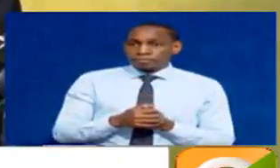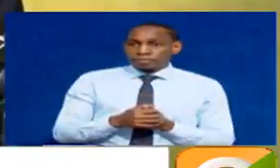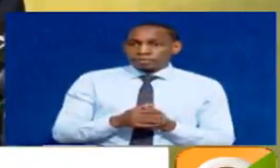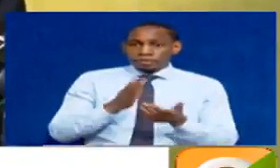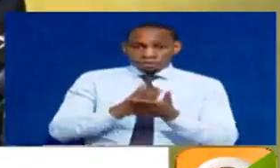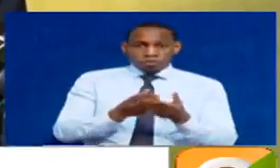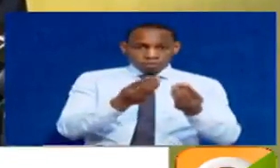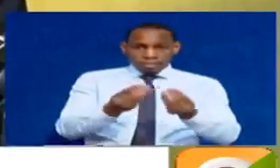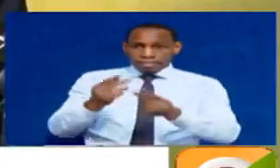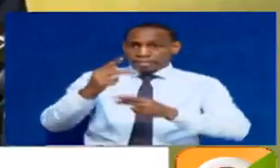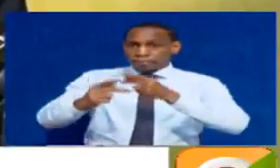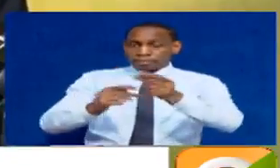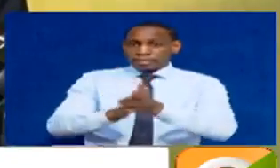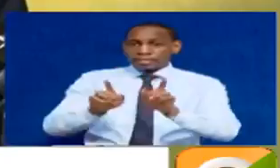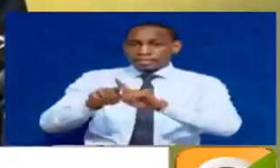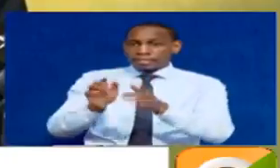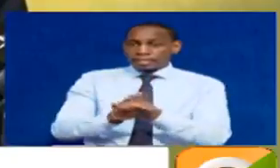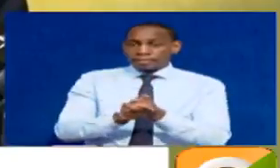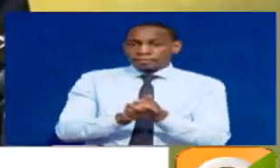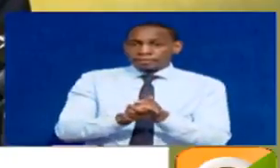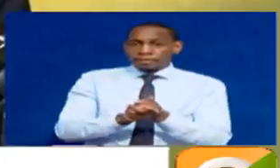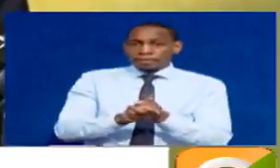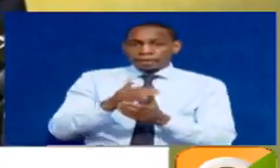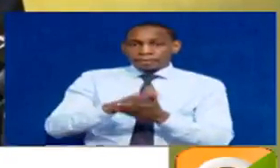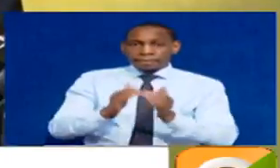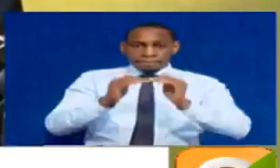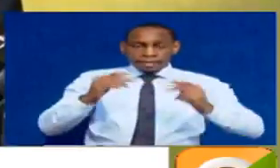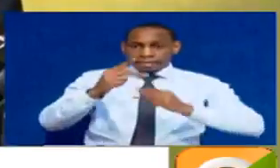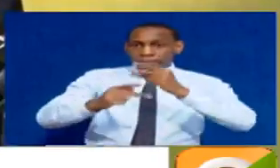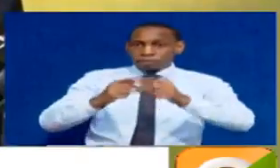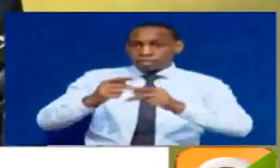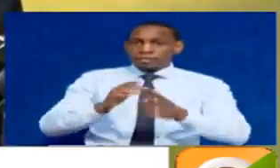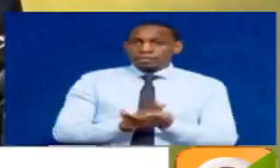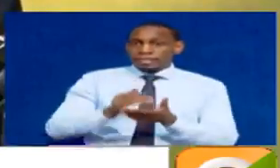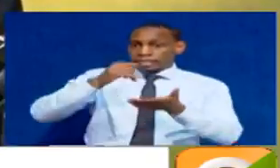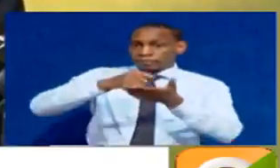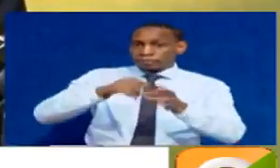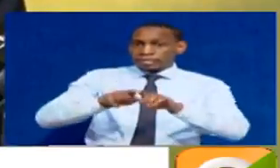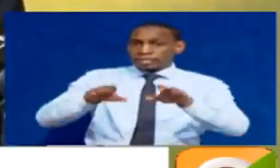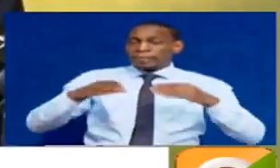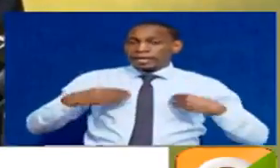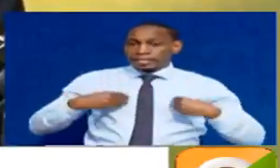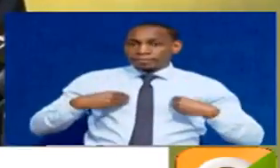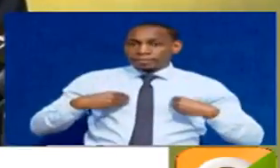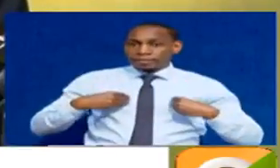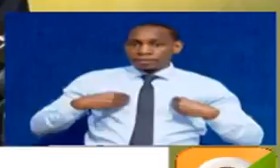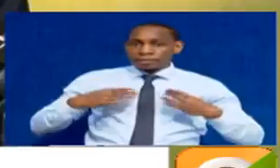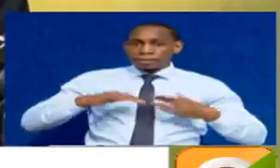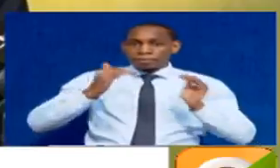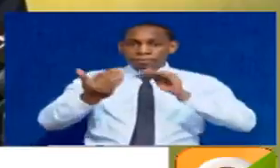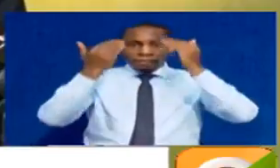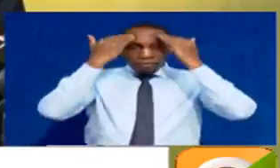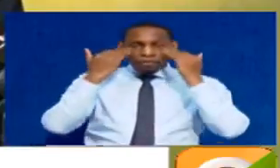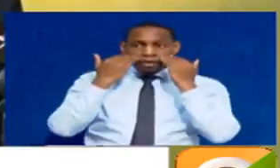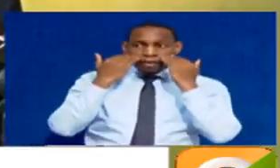Those simplified procedures also harness fairness of process and allow litigants to